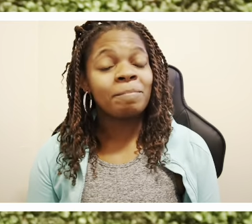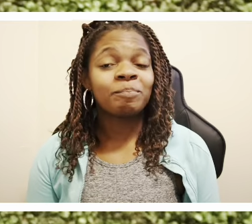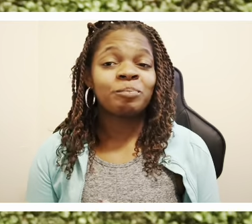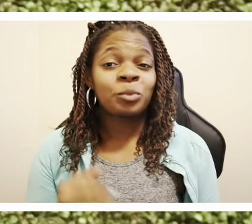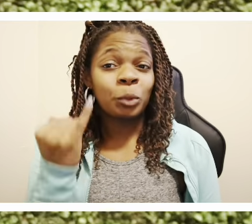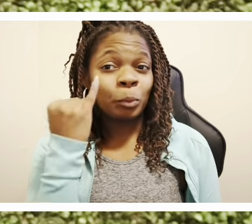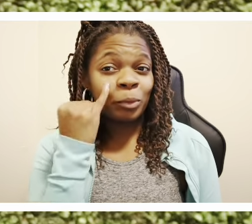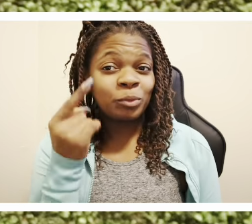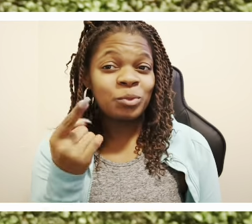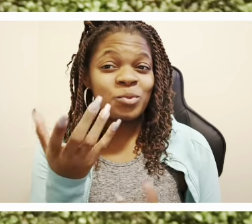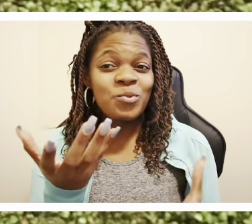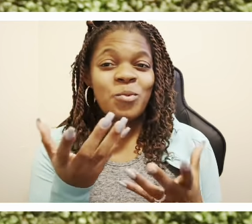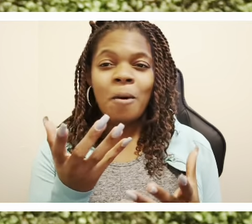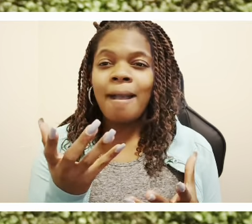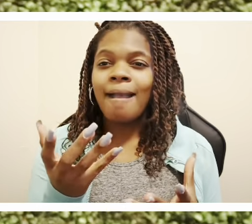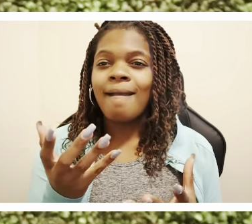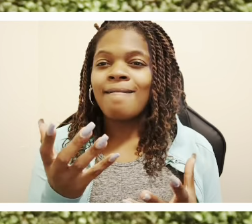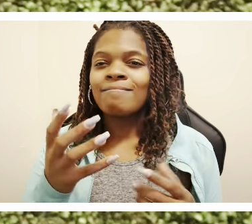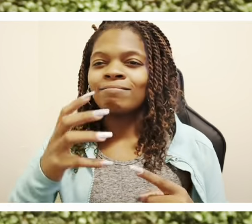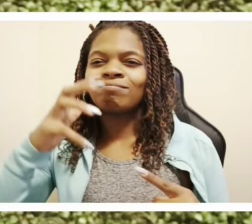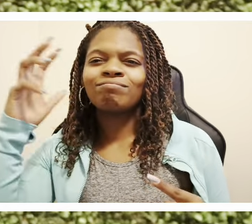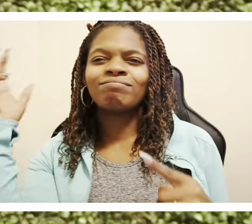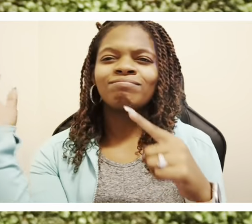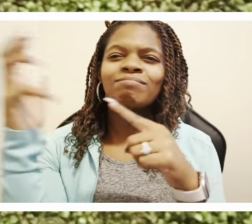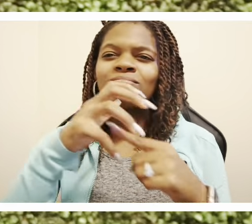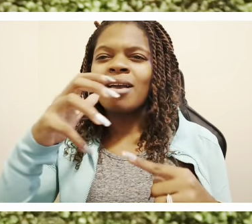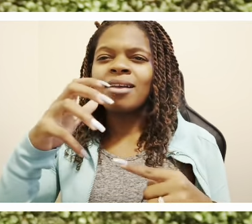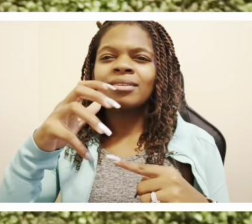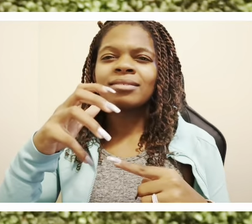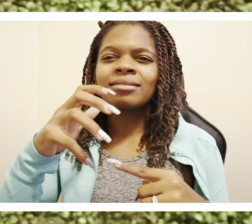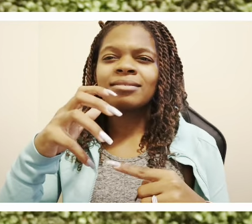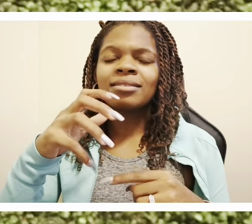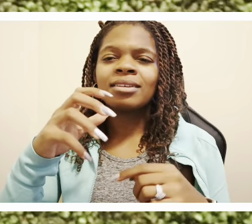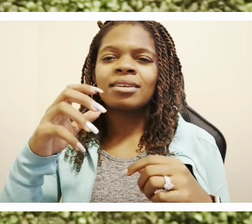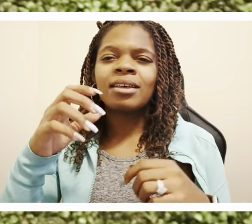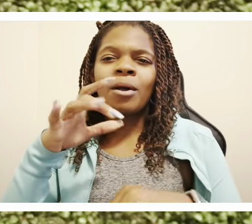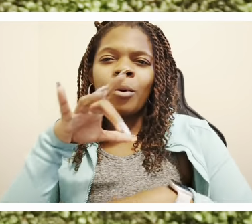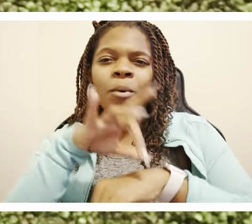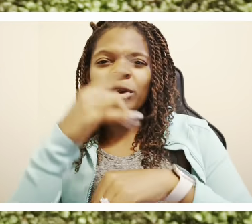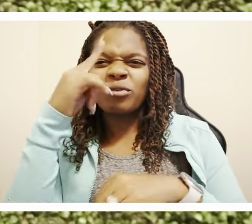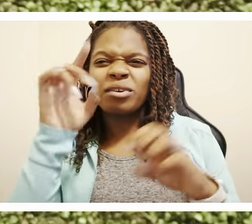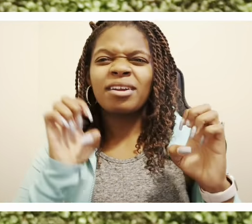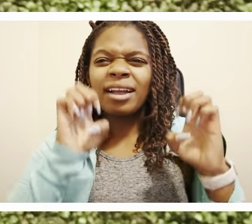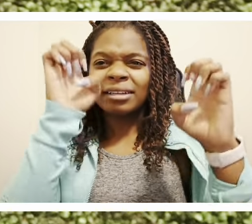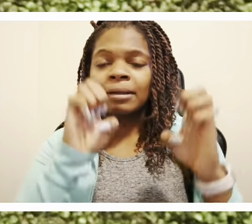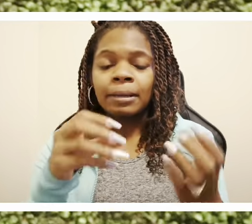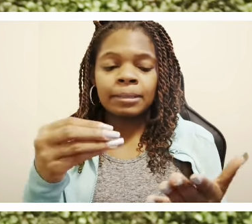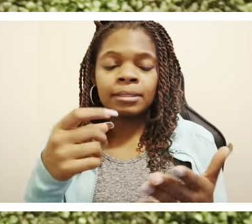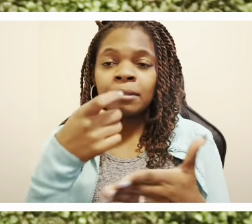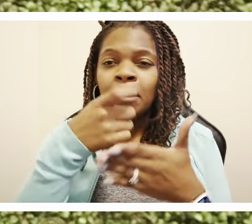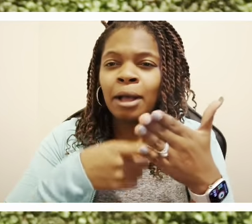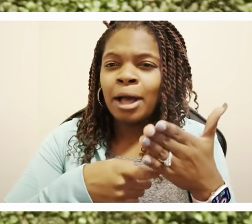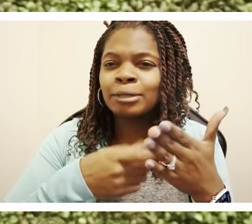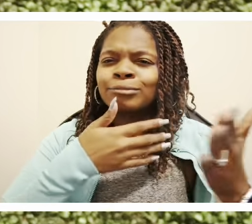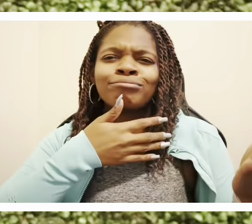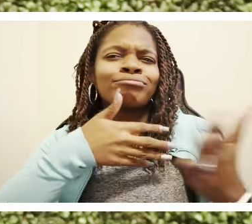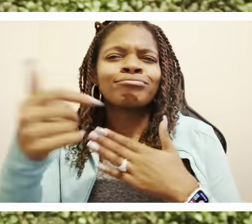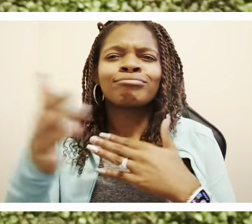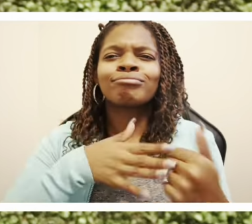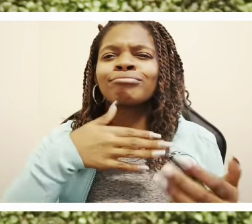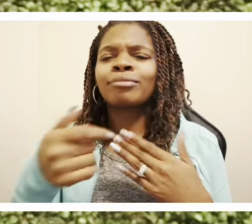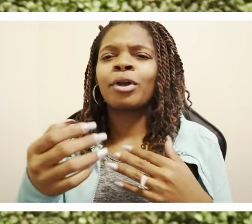Otherwise, to me, if you want one of the best fitness trackers, you know, you're not concerned about price,